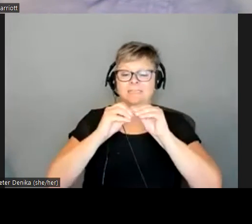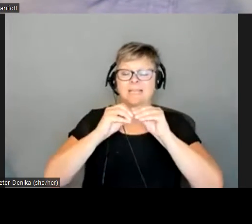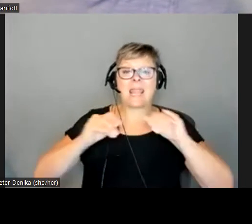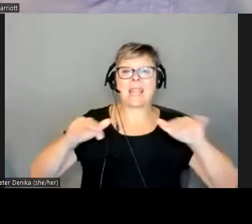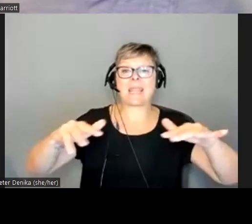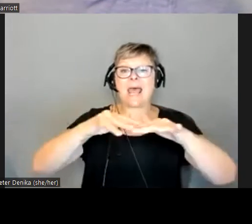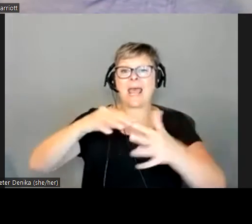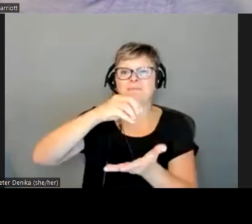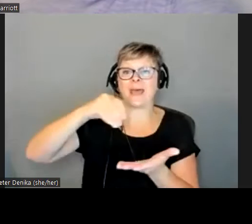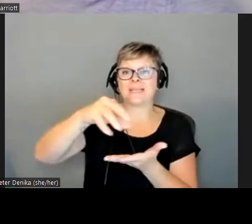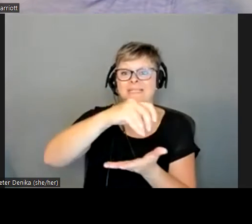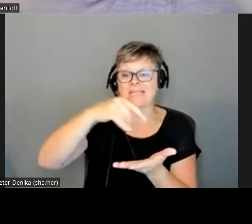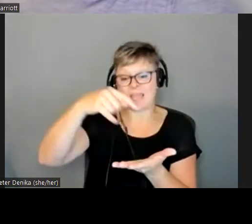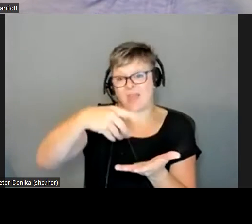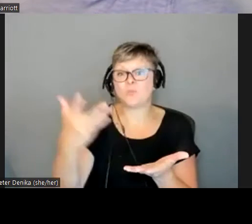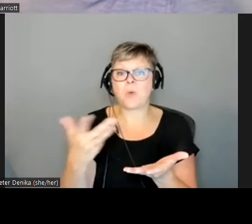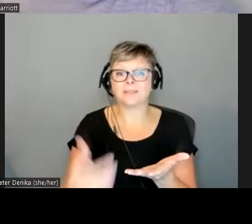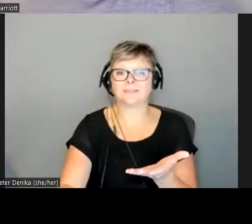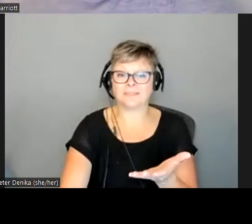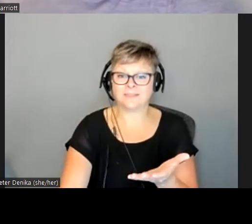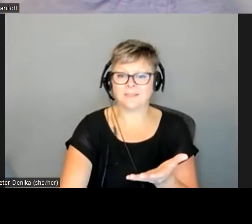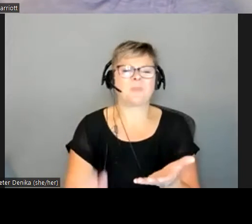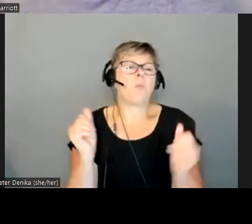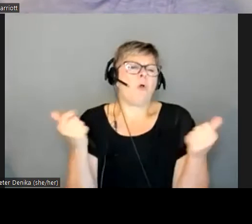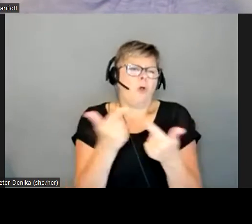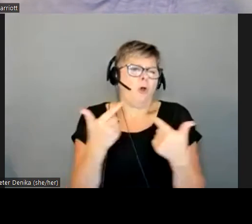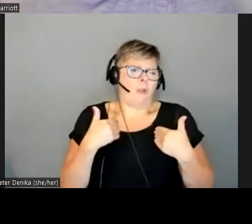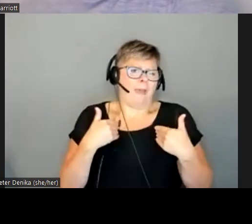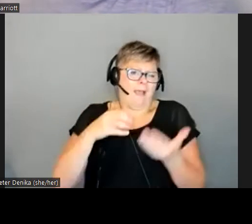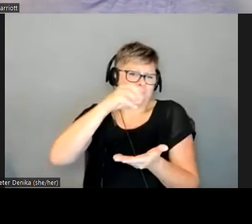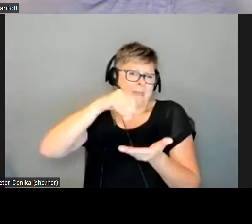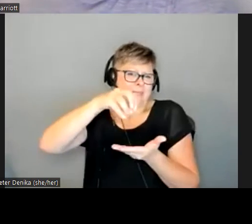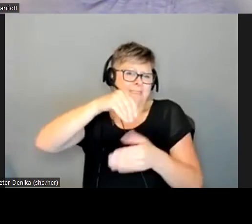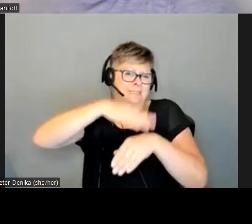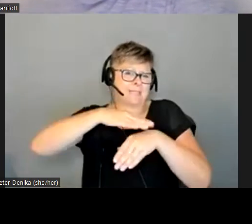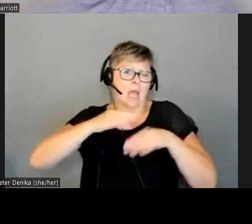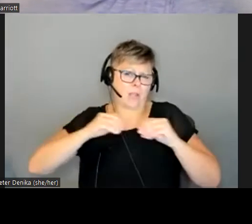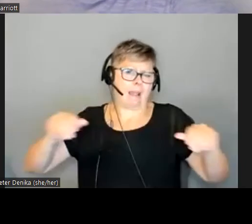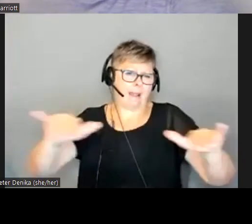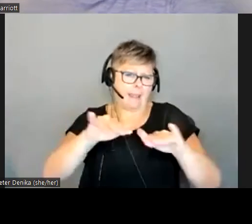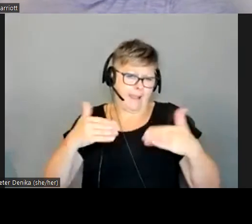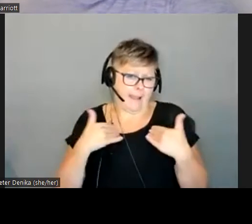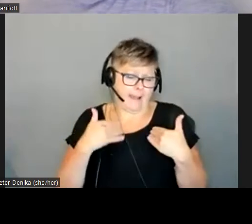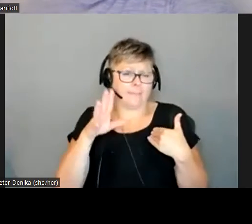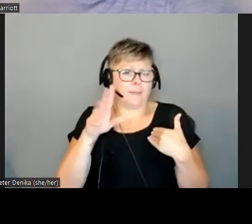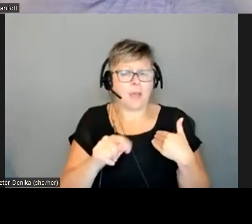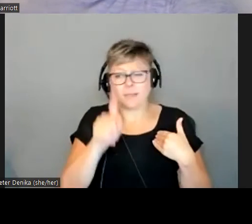every province, we all have medicines on our land. It's just a matter of getting to know what those medicines are.